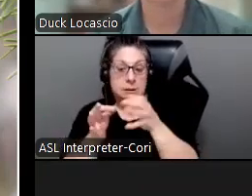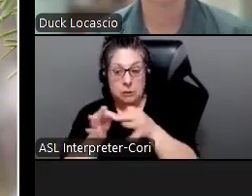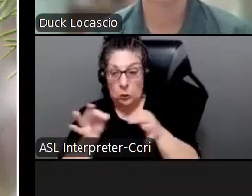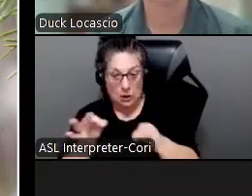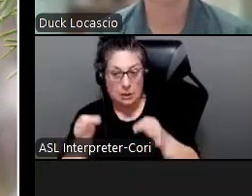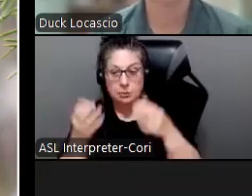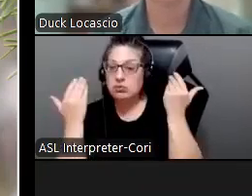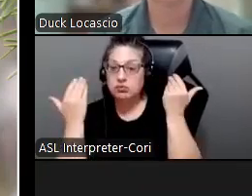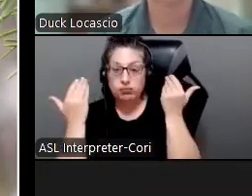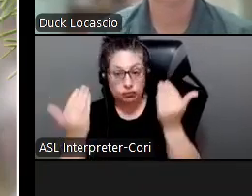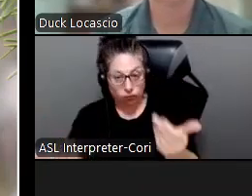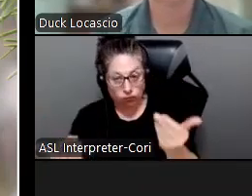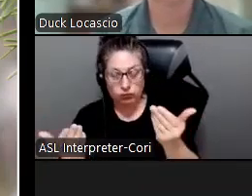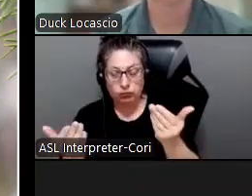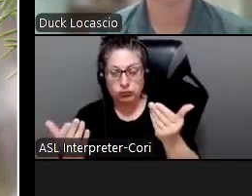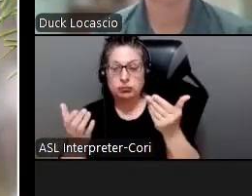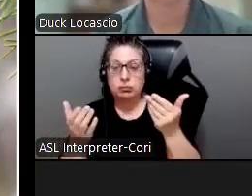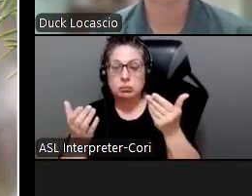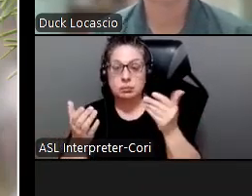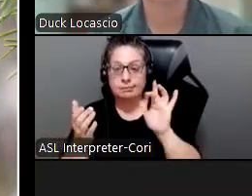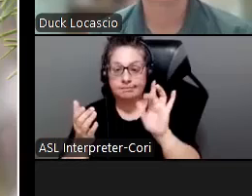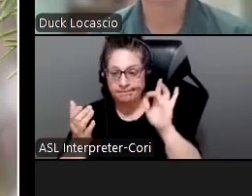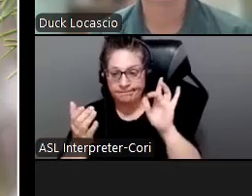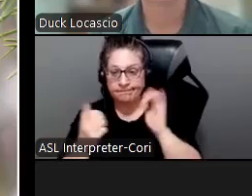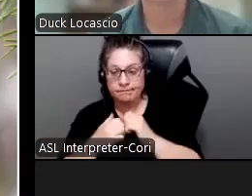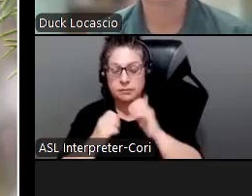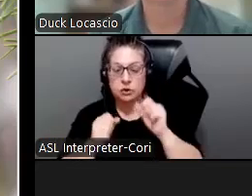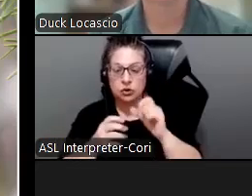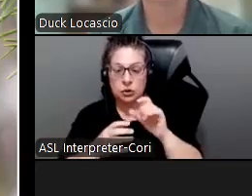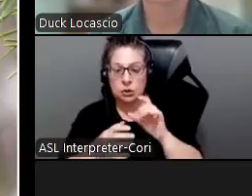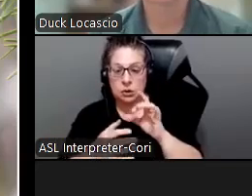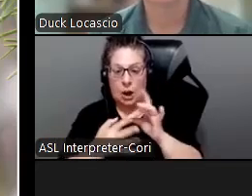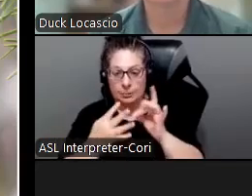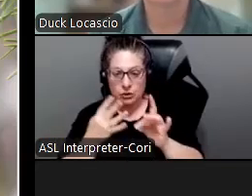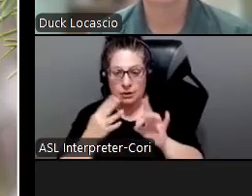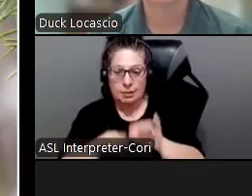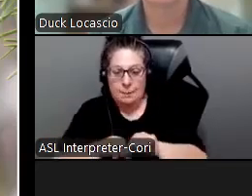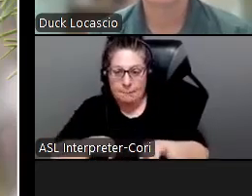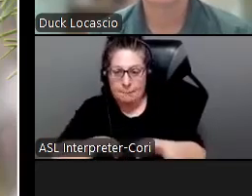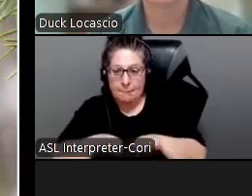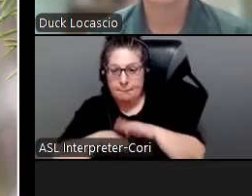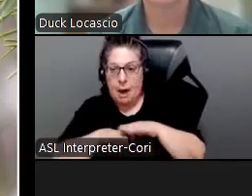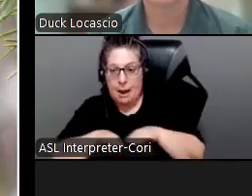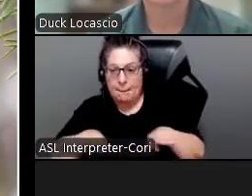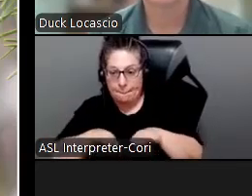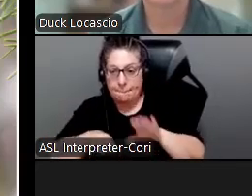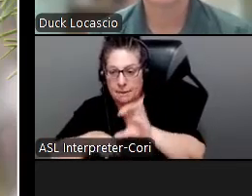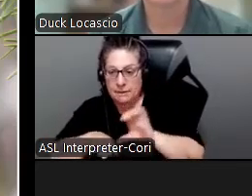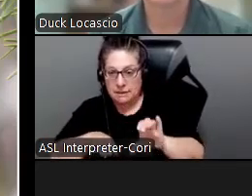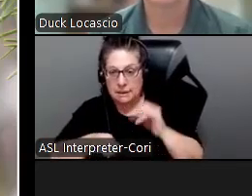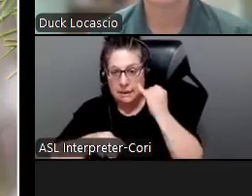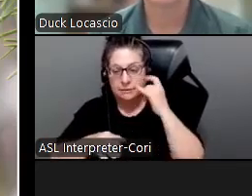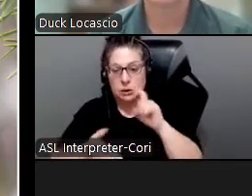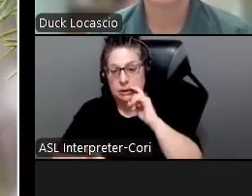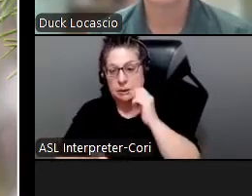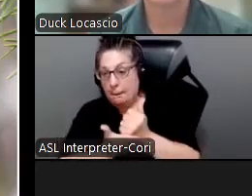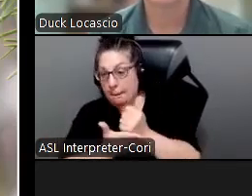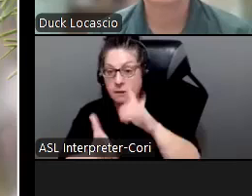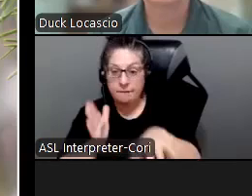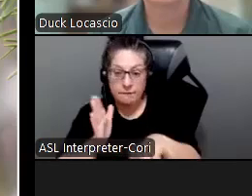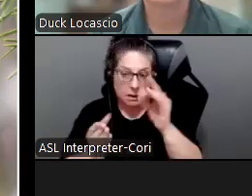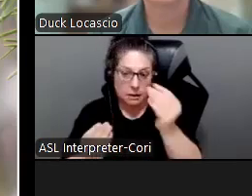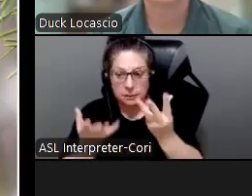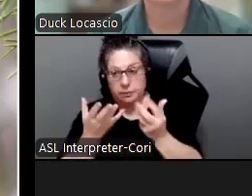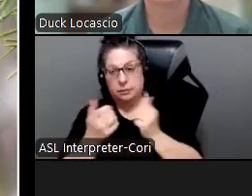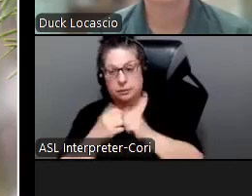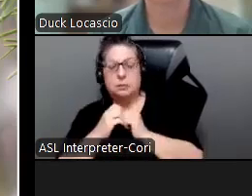please go ahead and find that. That should be an option on the bottom of your screen. Let me know if you need help trying to find that.